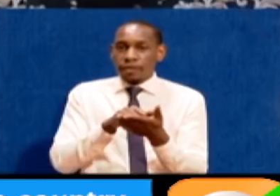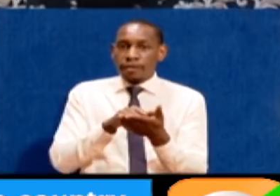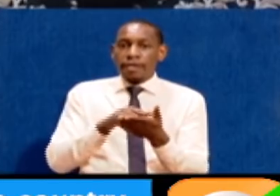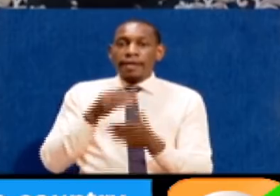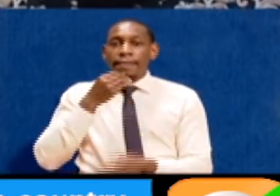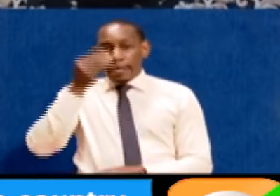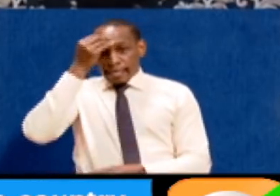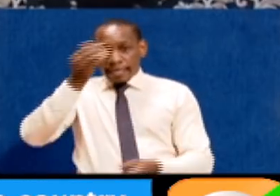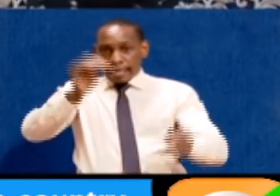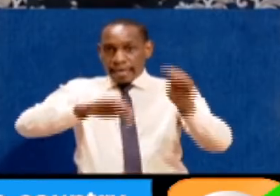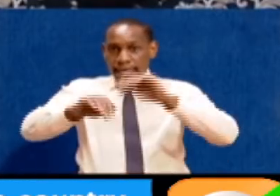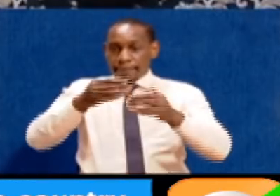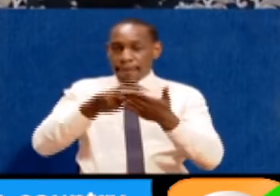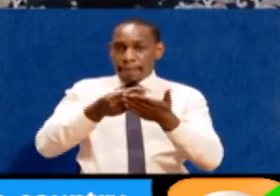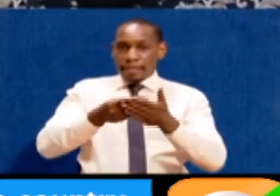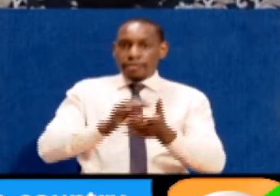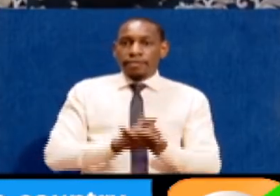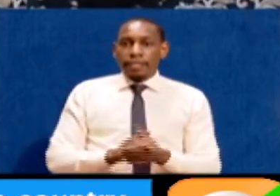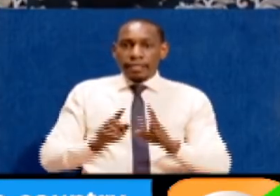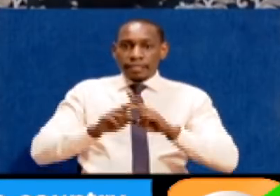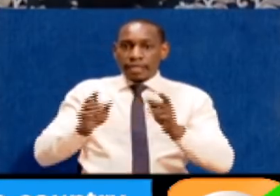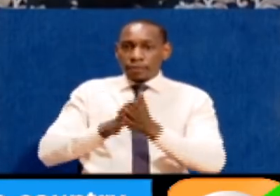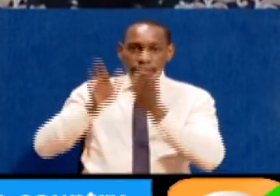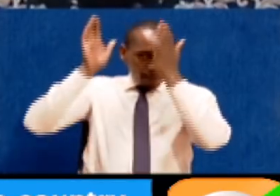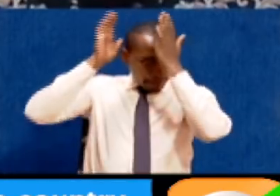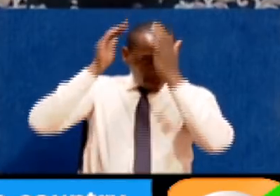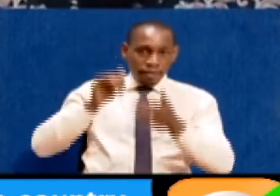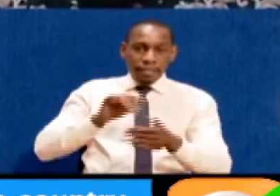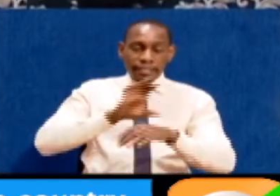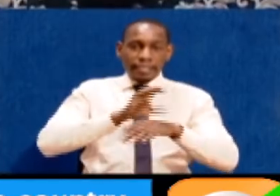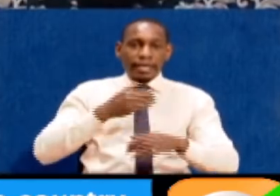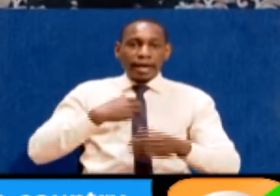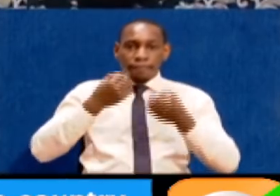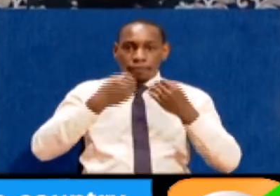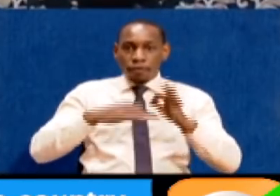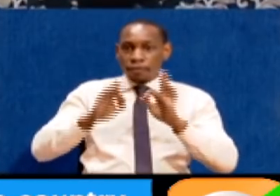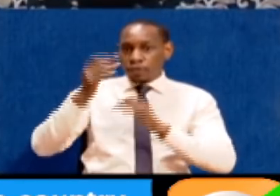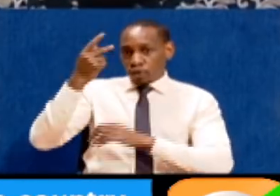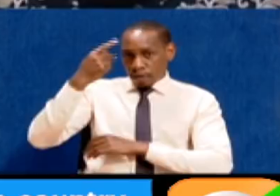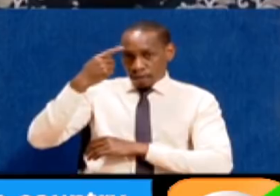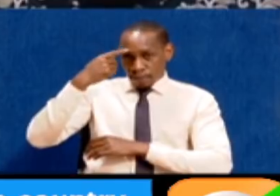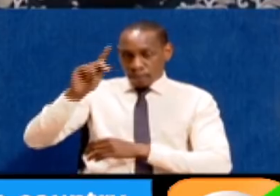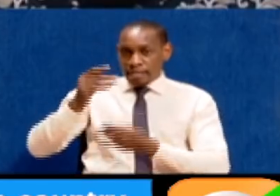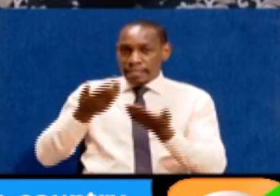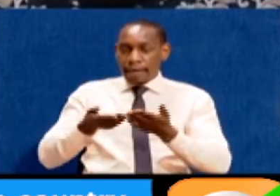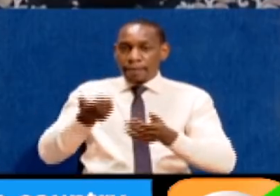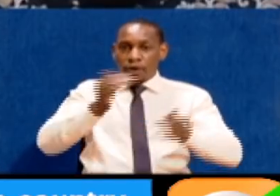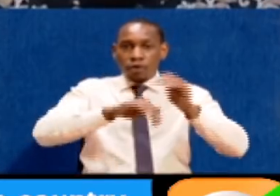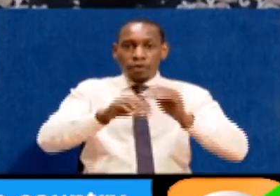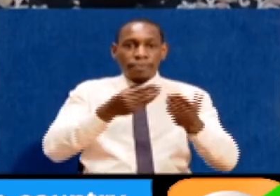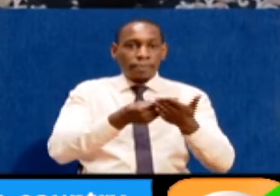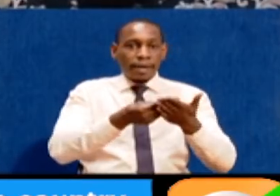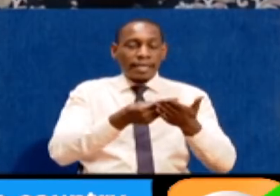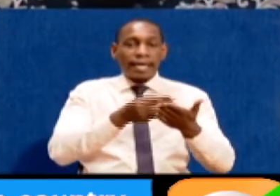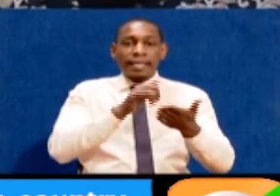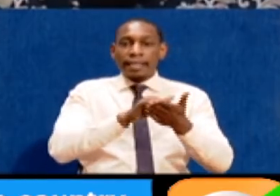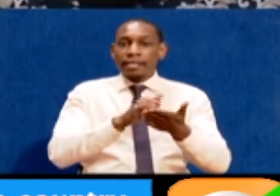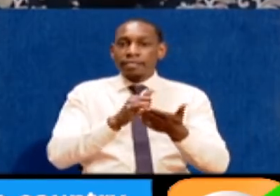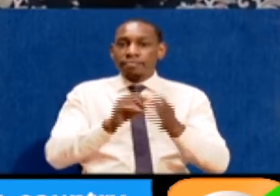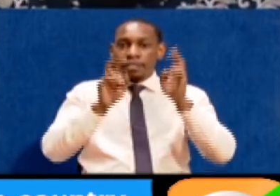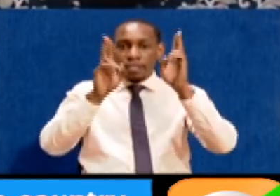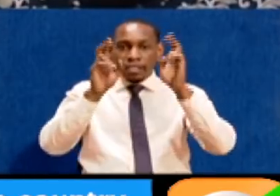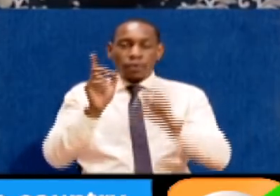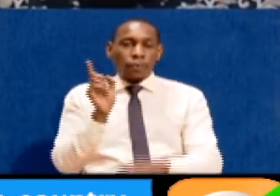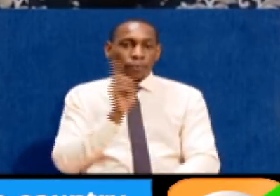of a fundraiser. Bishop Oginde, let's start with you. Should the church have an official policy in this country on fundraisers? Because this has been one of the most